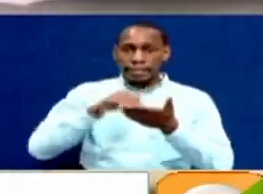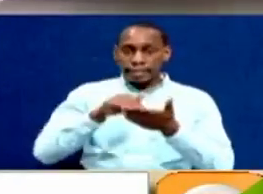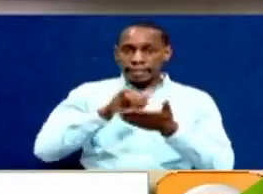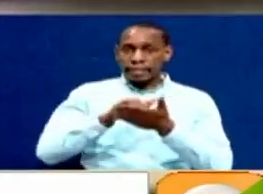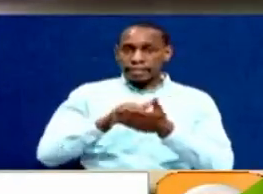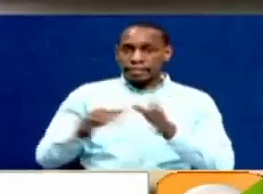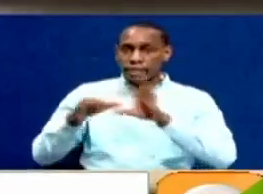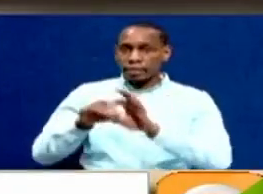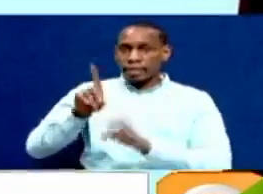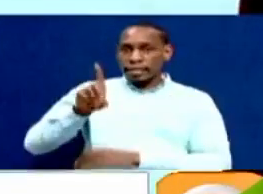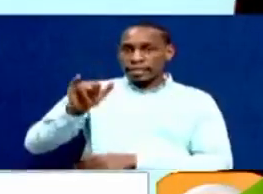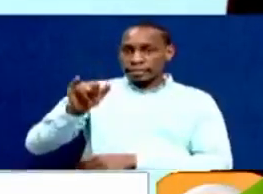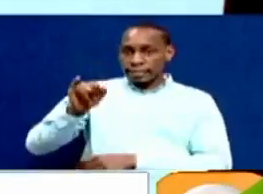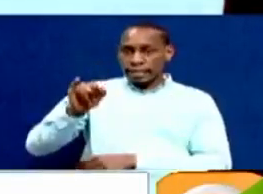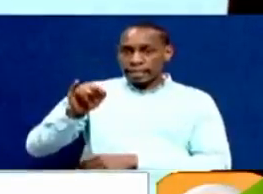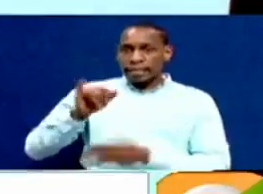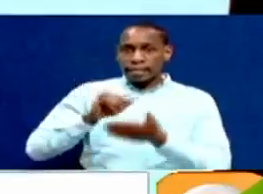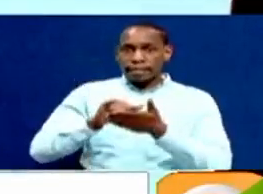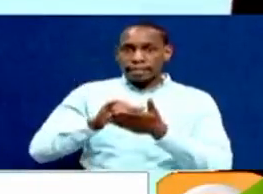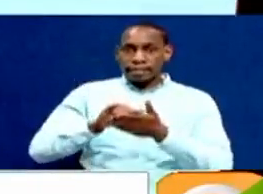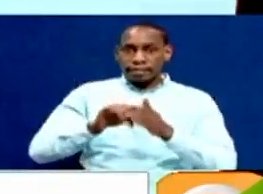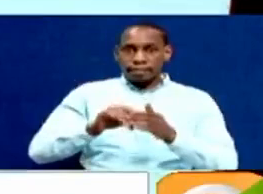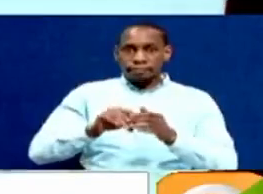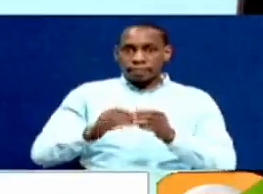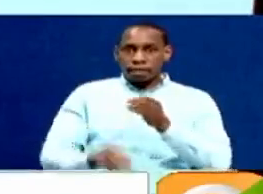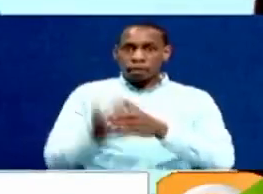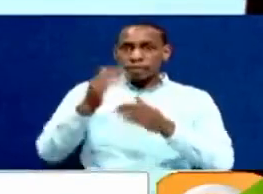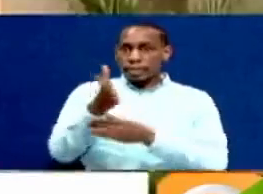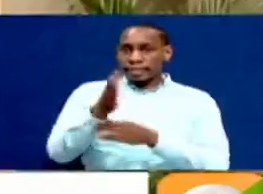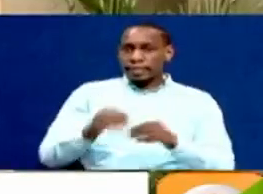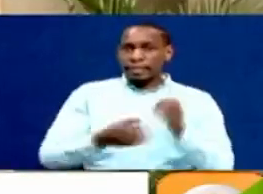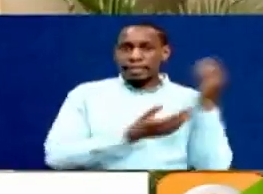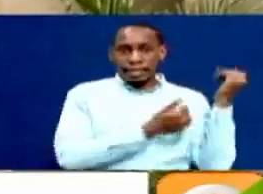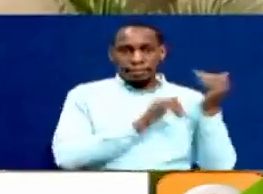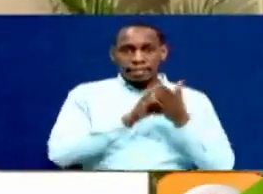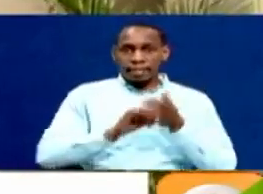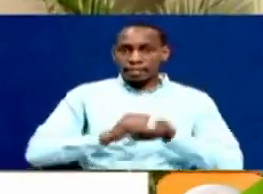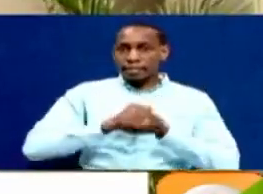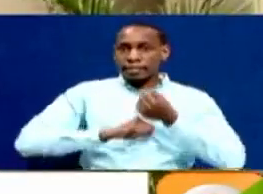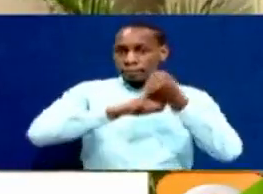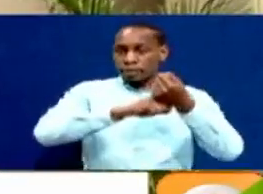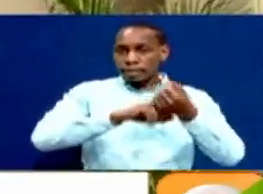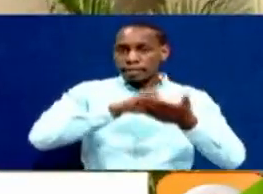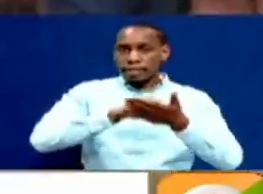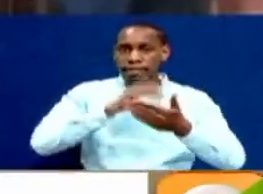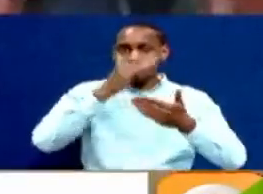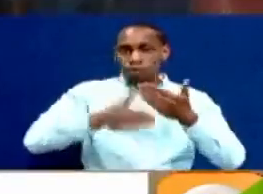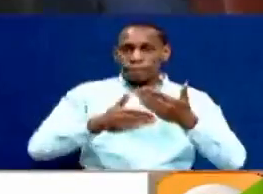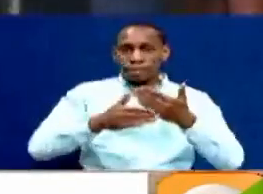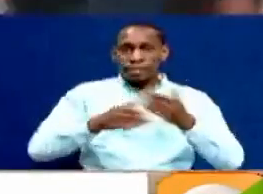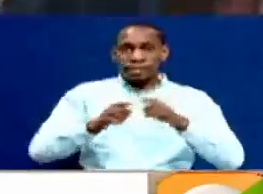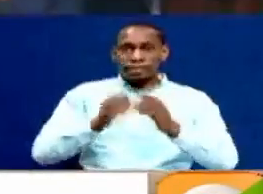under the Criminal Investigation Bureau went live Thursday and is expected to play a complementary role in